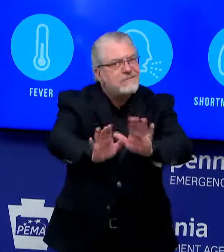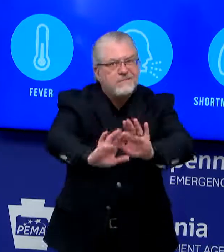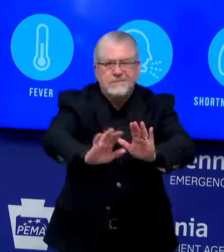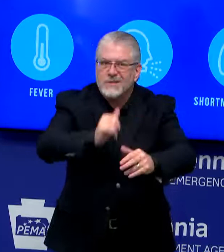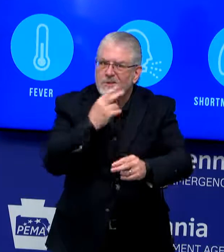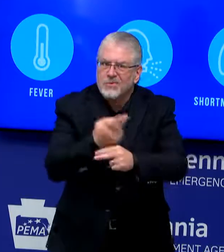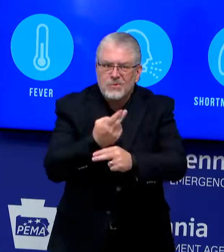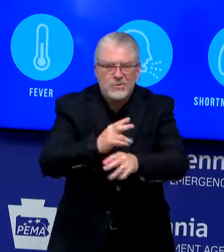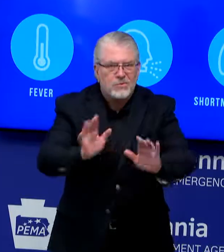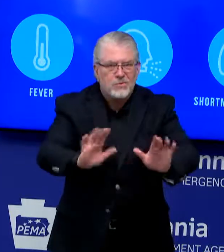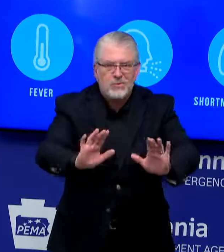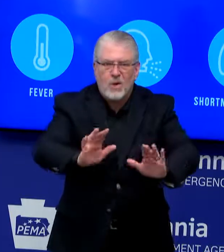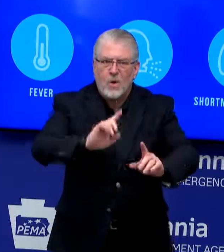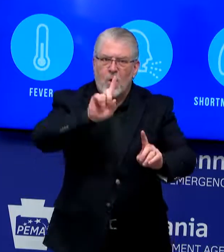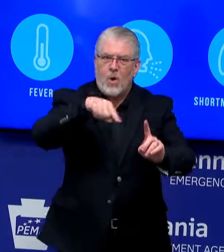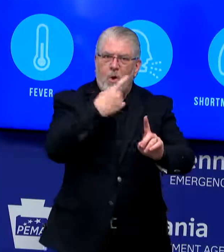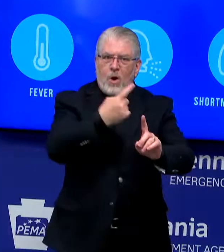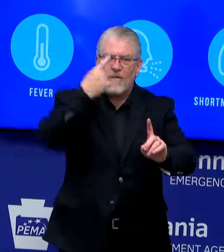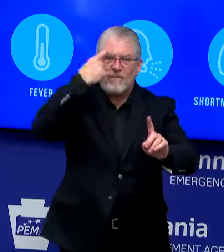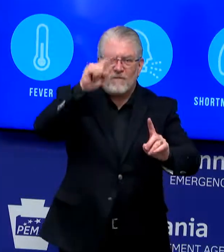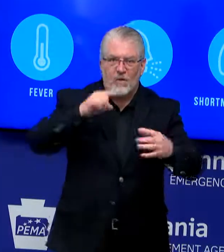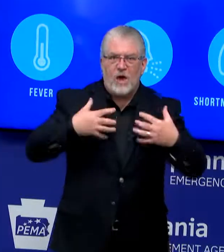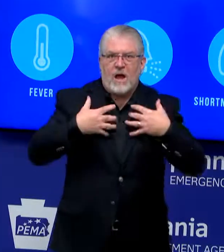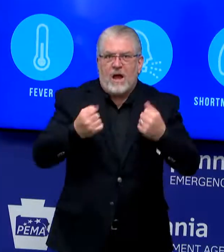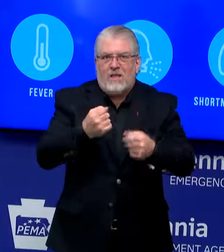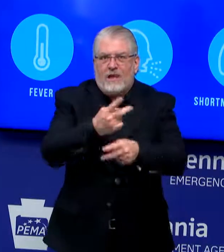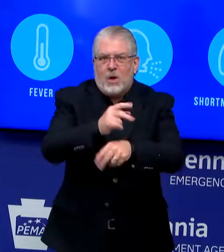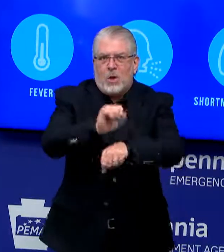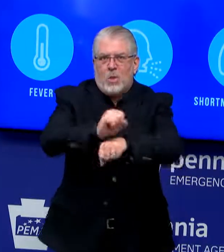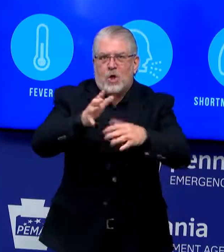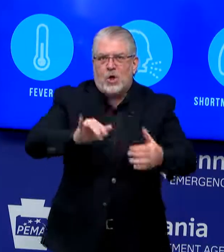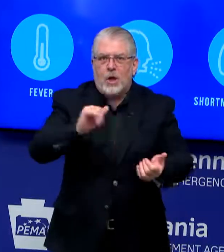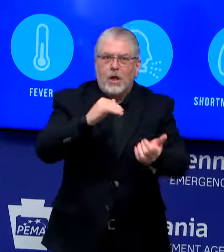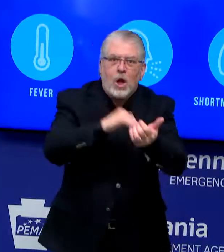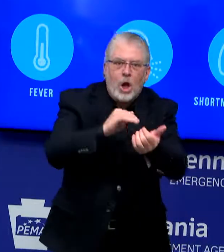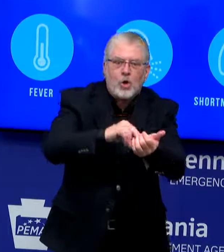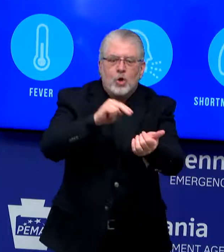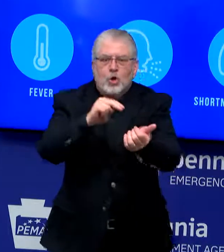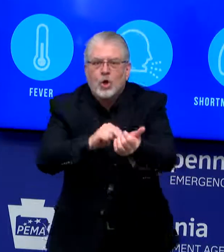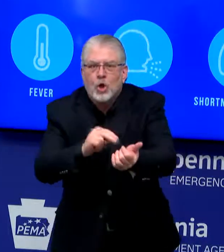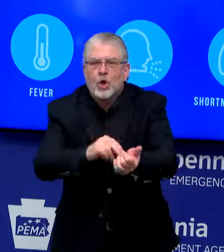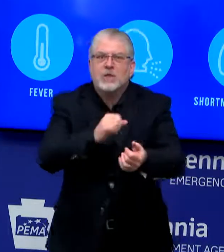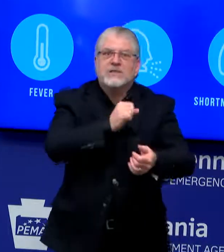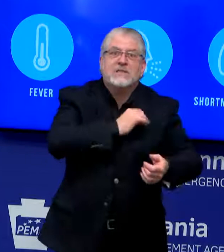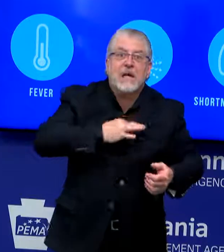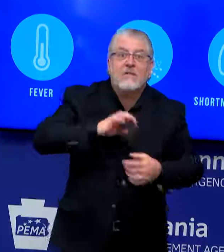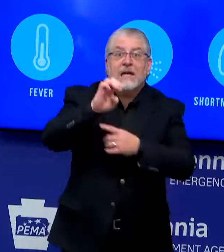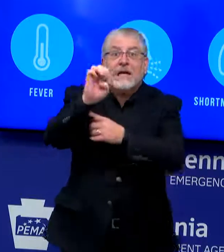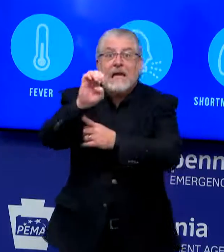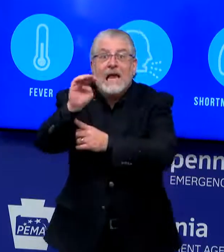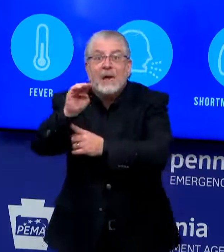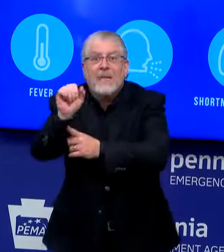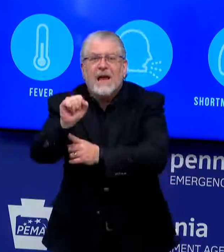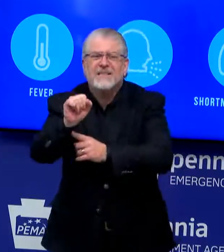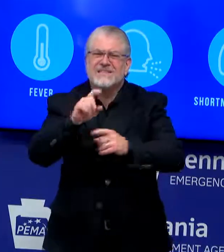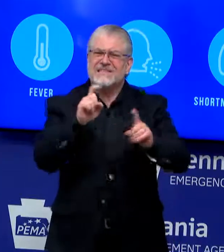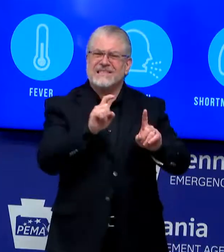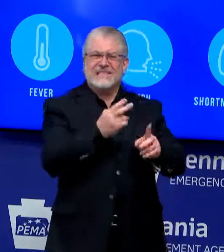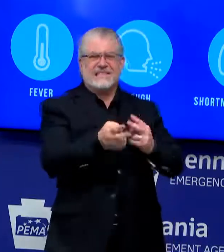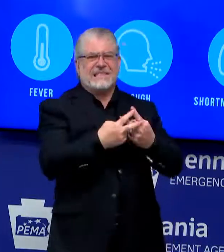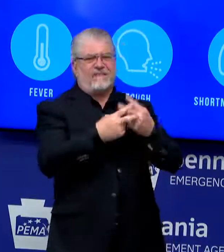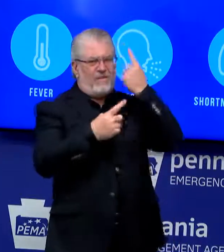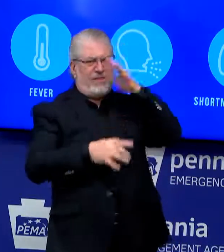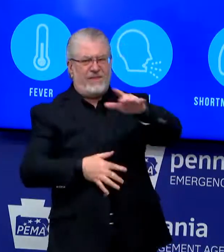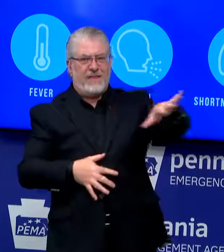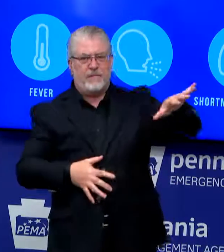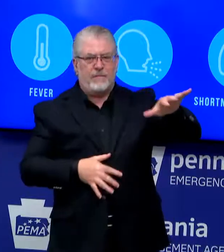line in our battle against this dangerous virus. On our website, we now have a guide of how to make